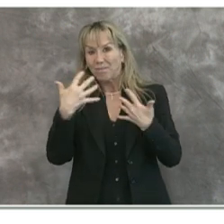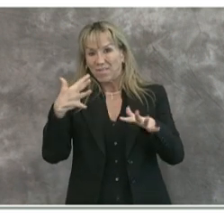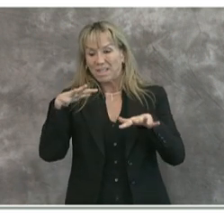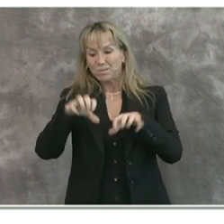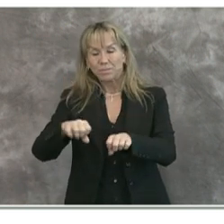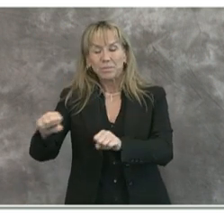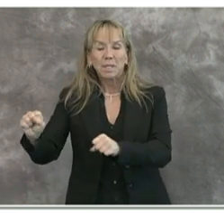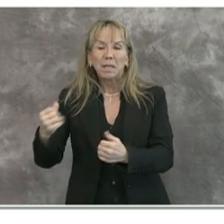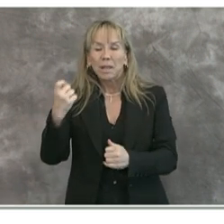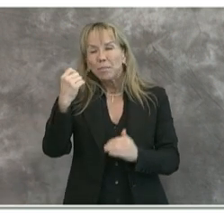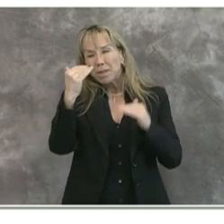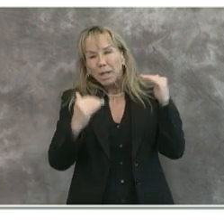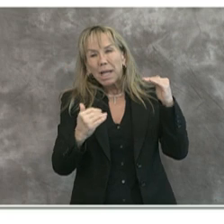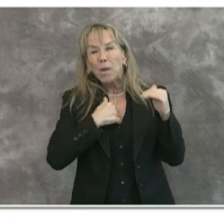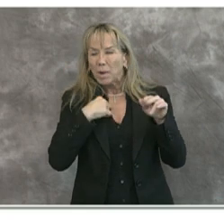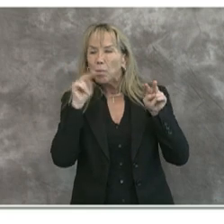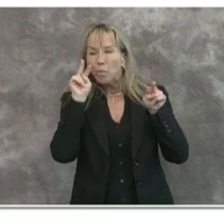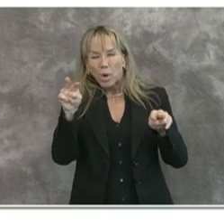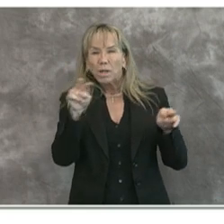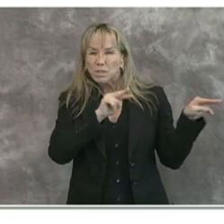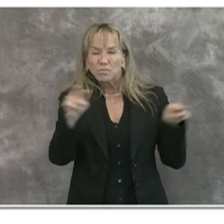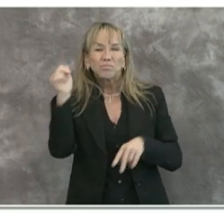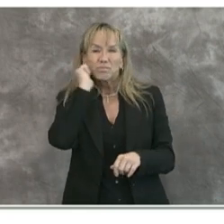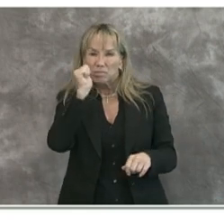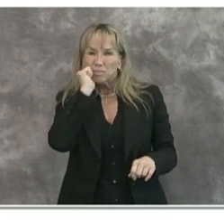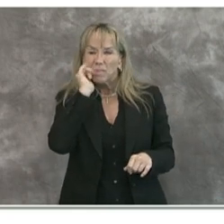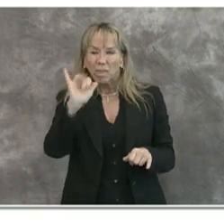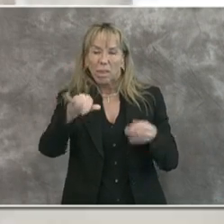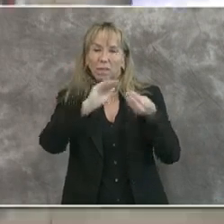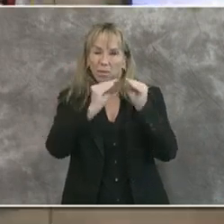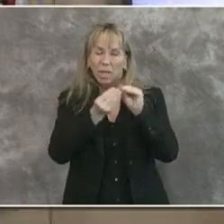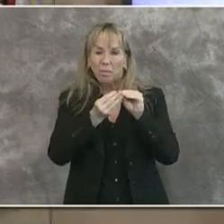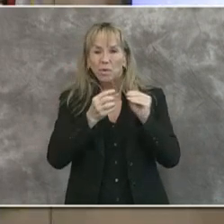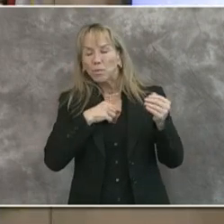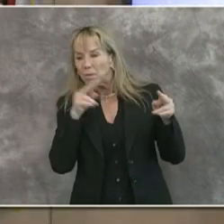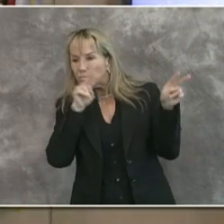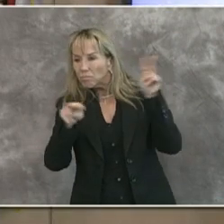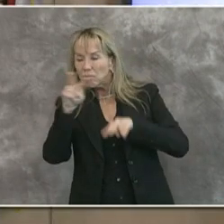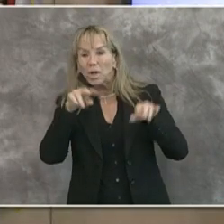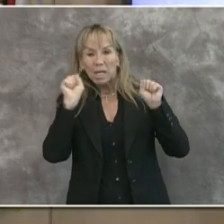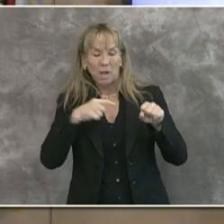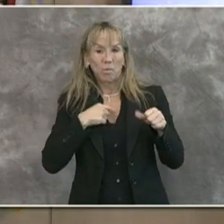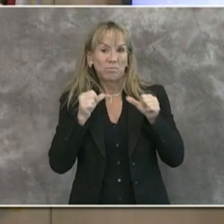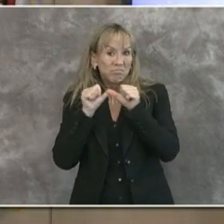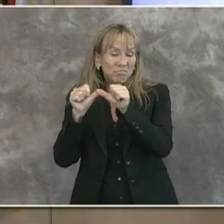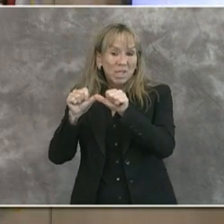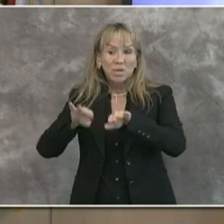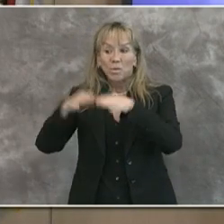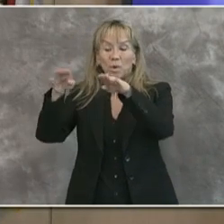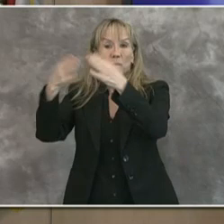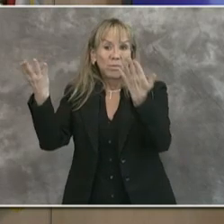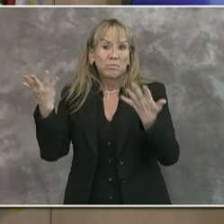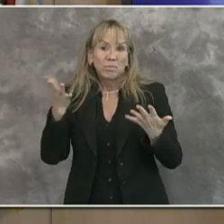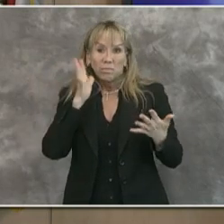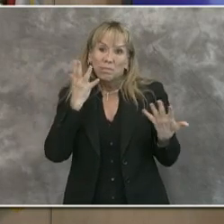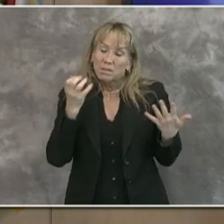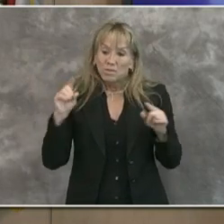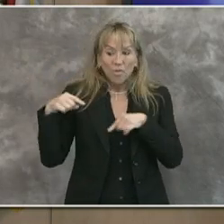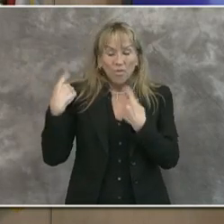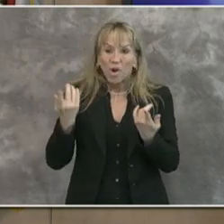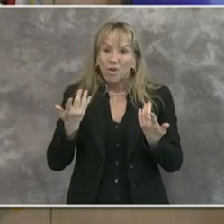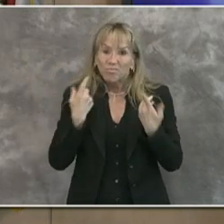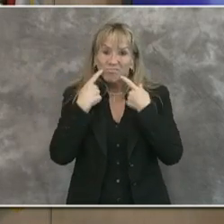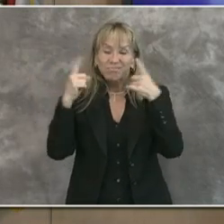and other metrics are ones that we monitor in real time every single day as we assess our ability to continue what has thus far been a very successful